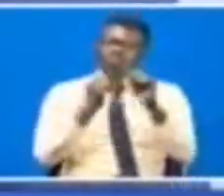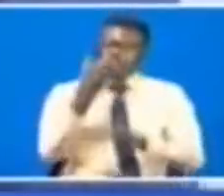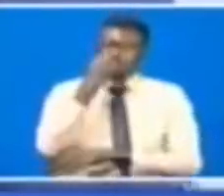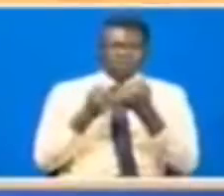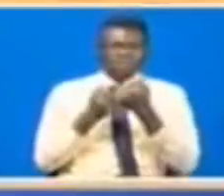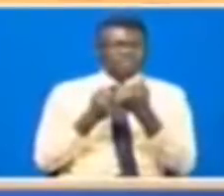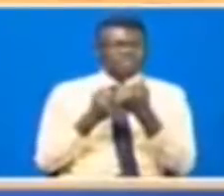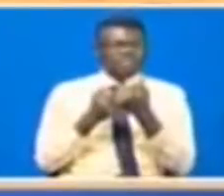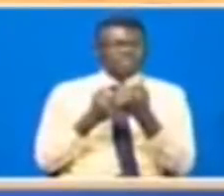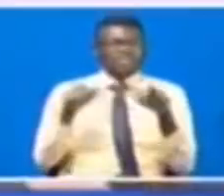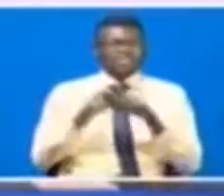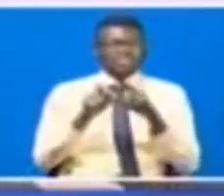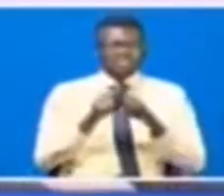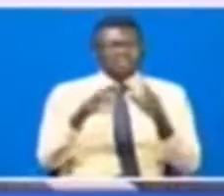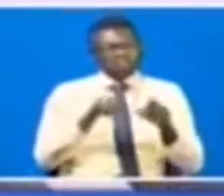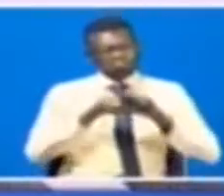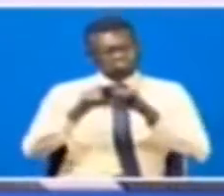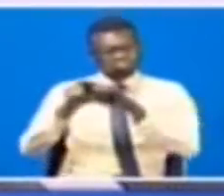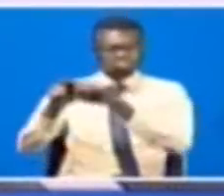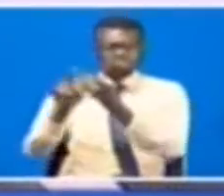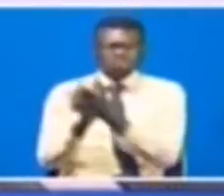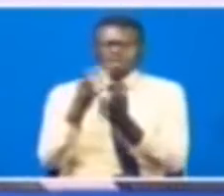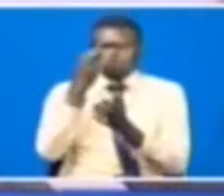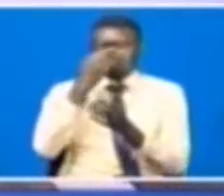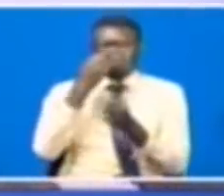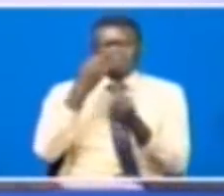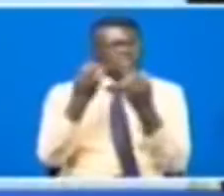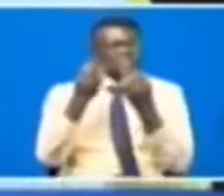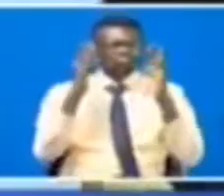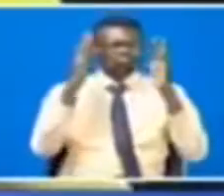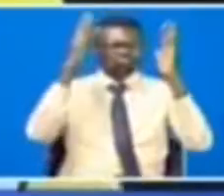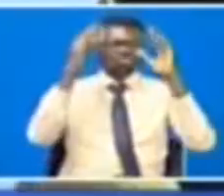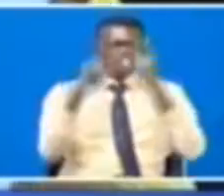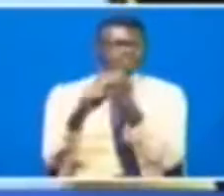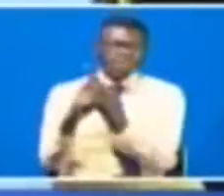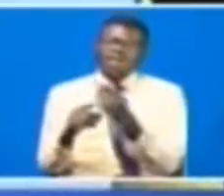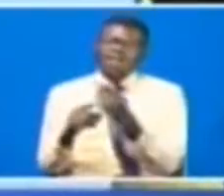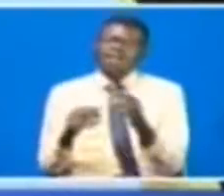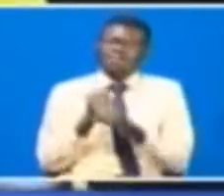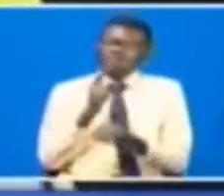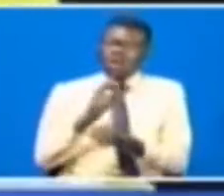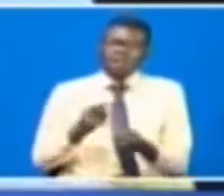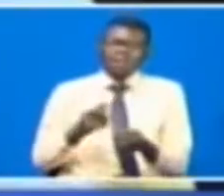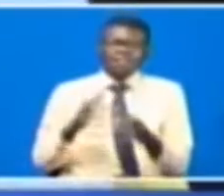succeed President Uhuru Kenyatta. They have also accompanied Ruto in many of his political forays in the region.